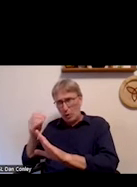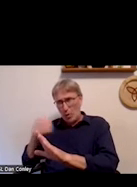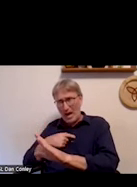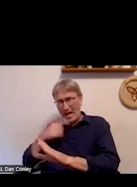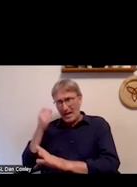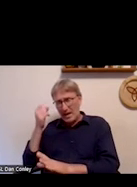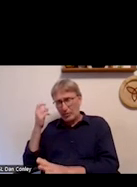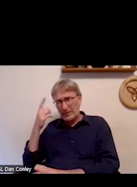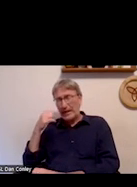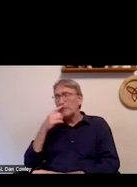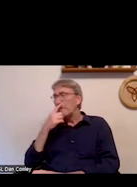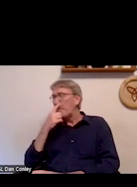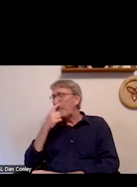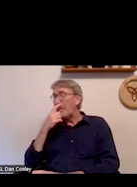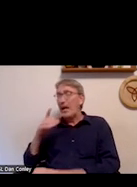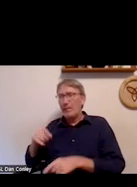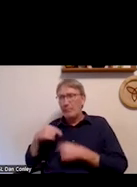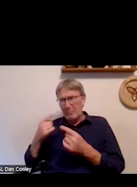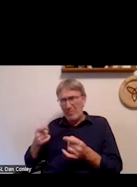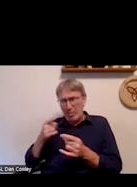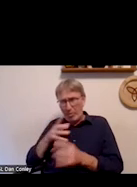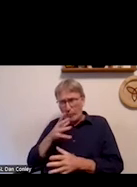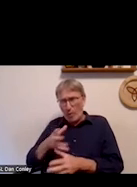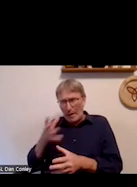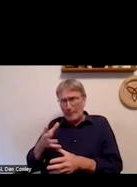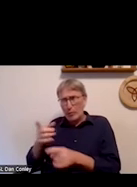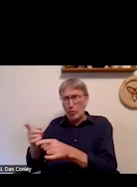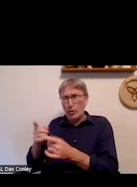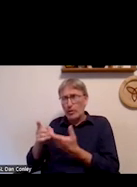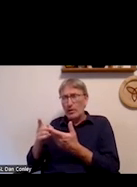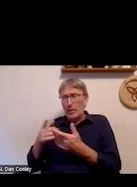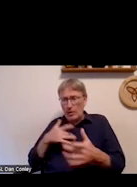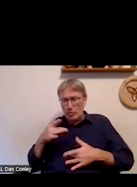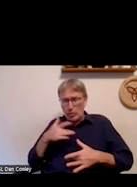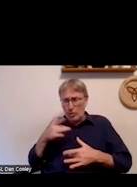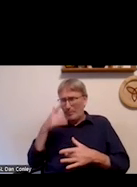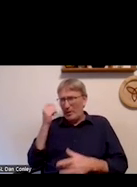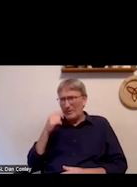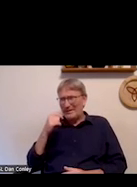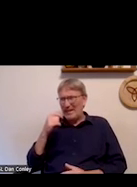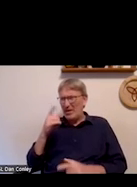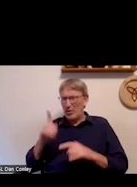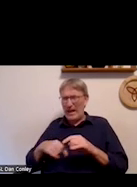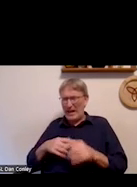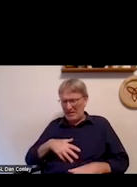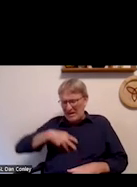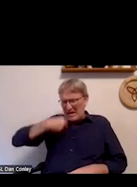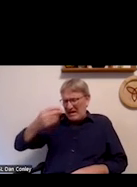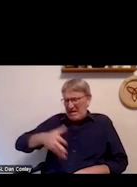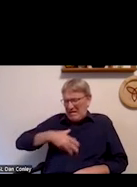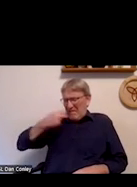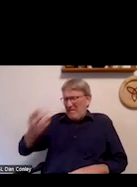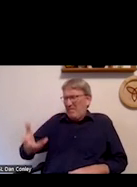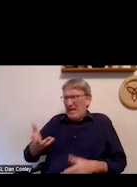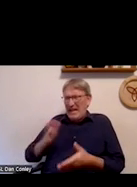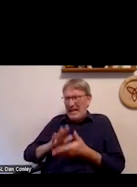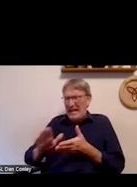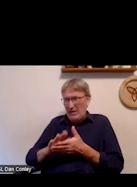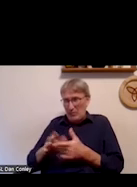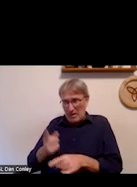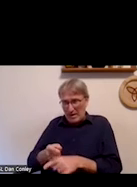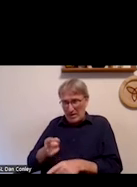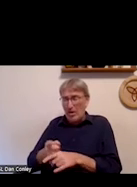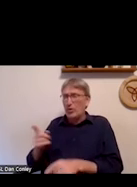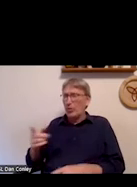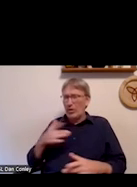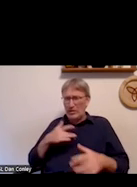going on, is he's been thrown up. You're concerned because it sounds like he can't quite clear everything when Correct. he. Okay. That's right. And you're concerned